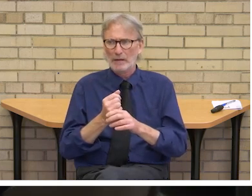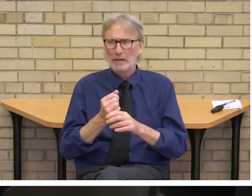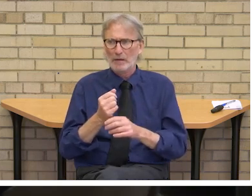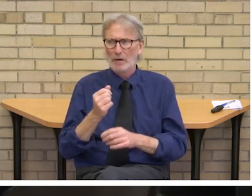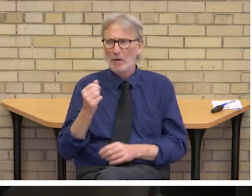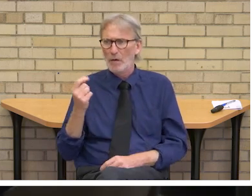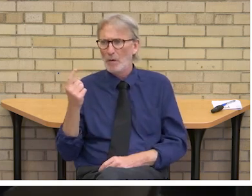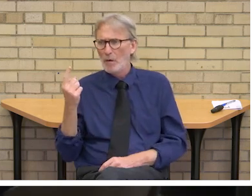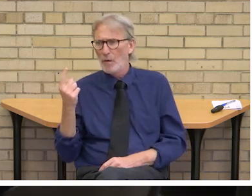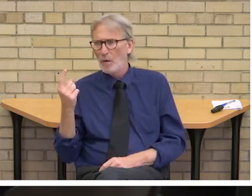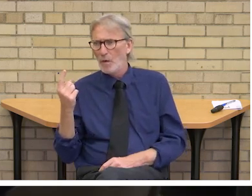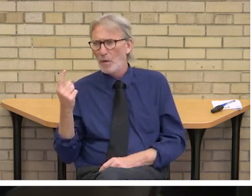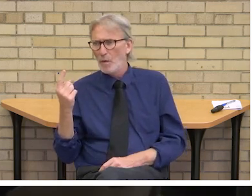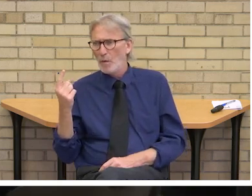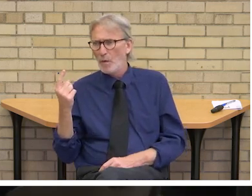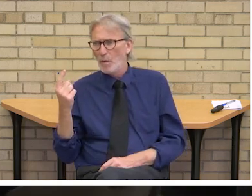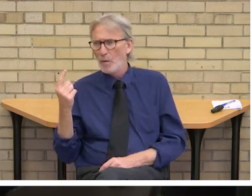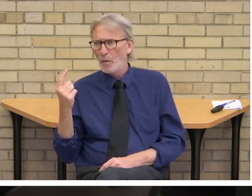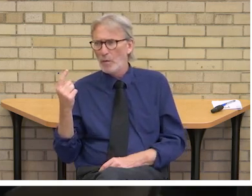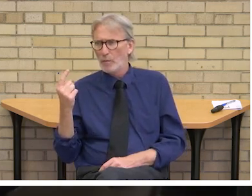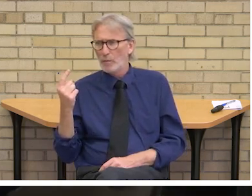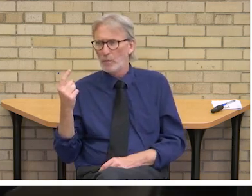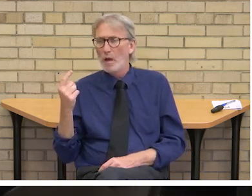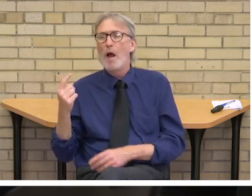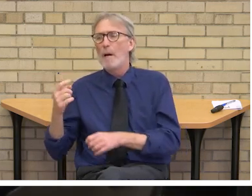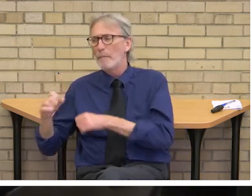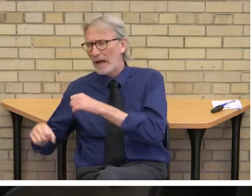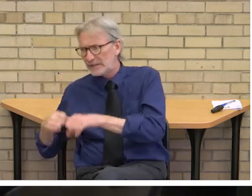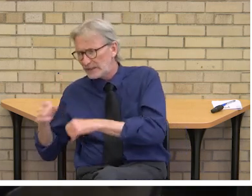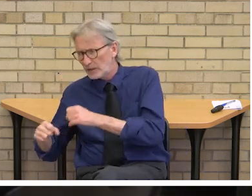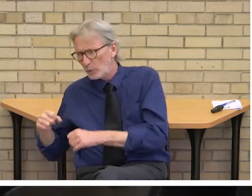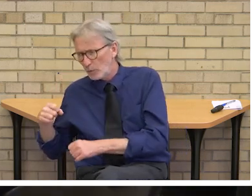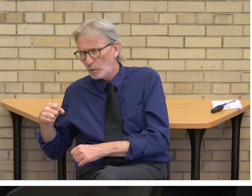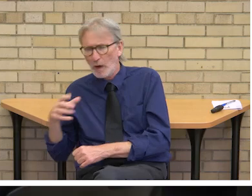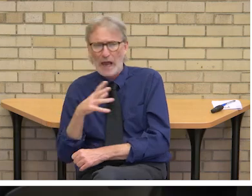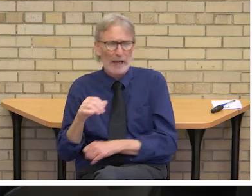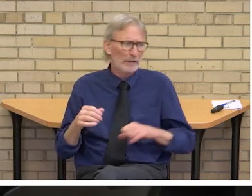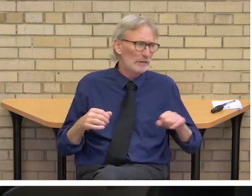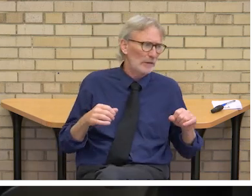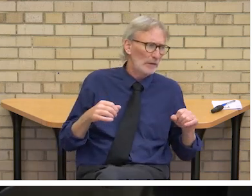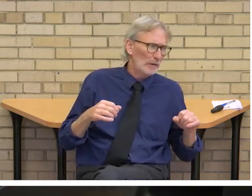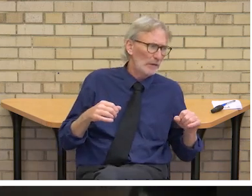other for pedestrians, and keeping the two westbound lanes? Because